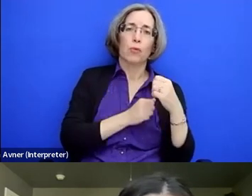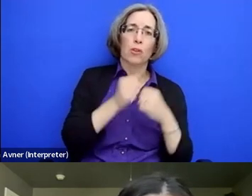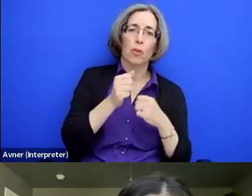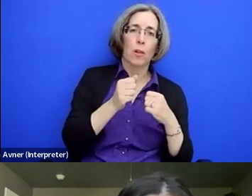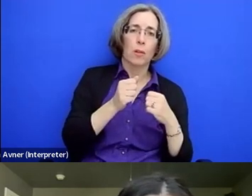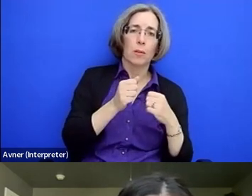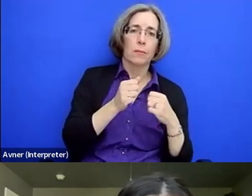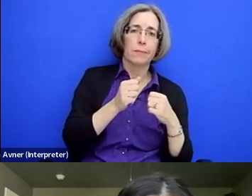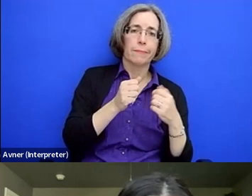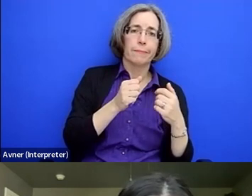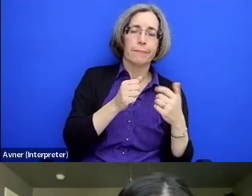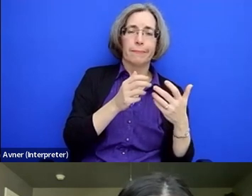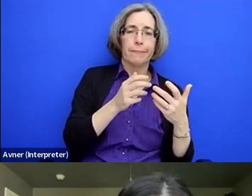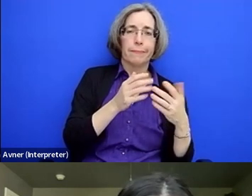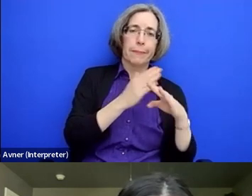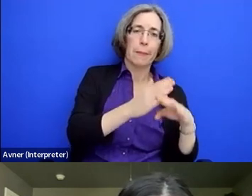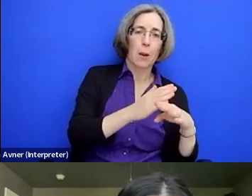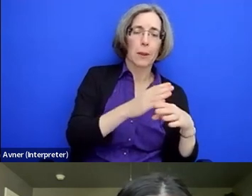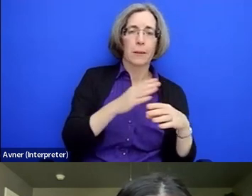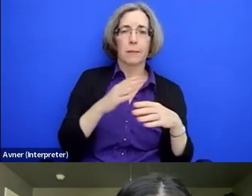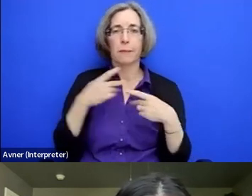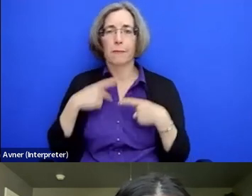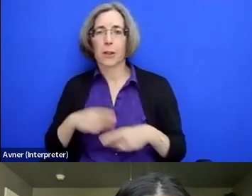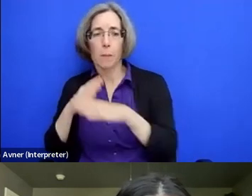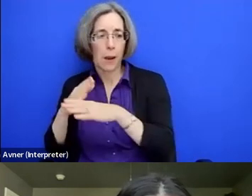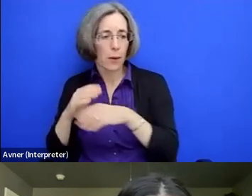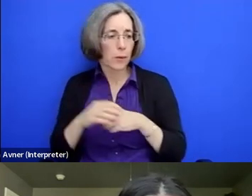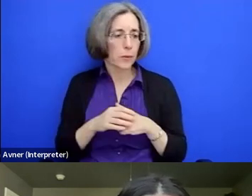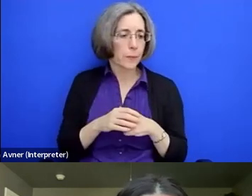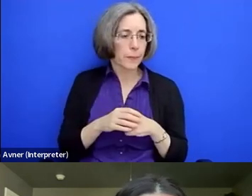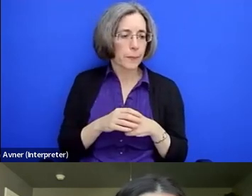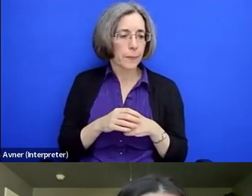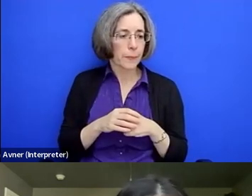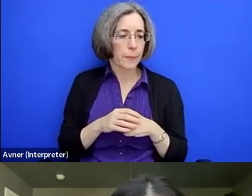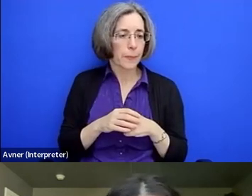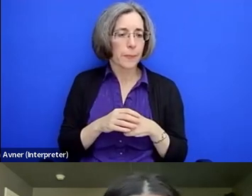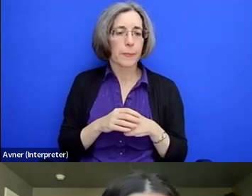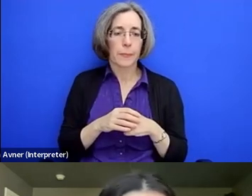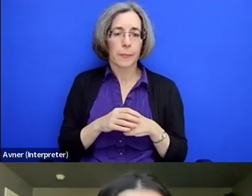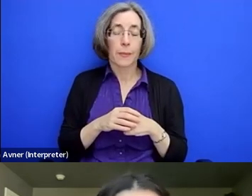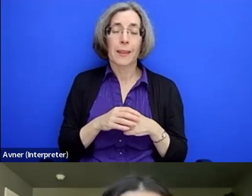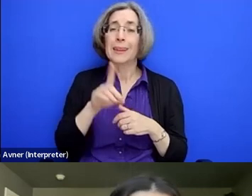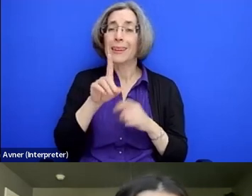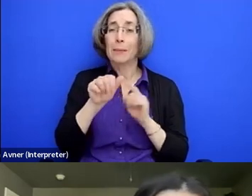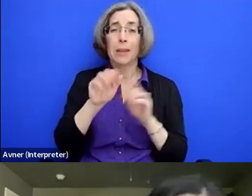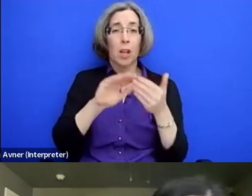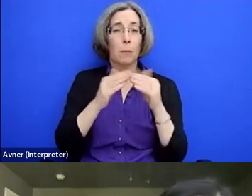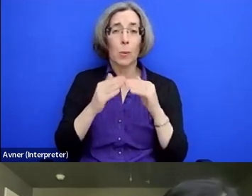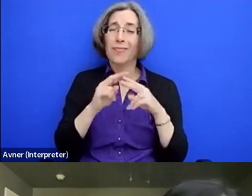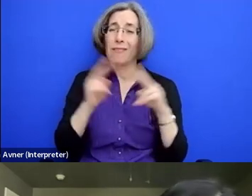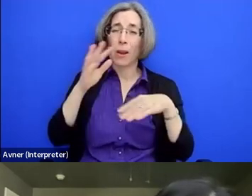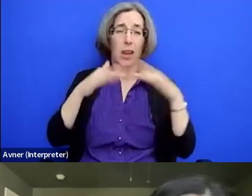question. You know, disability is probably one of the most diverse and heterogeneous communities that we have. And I think experiences